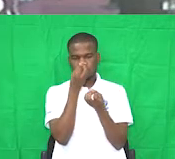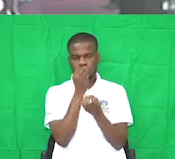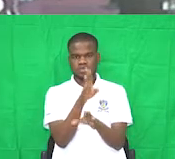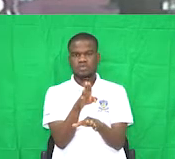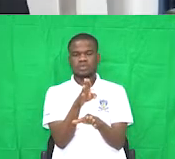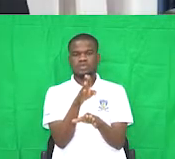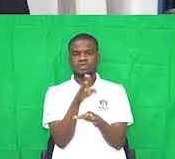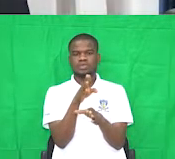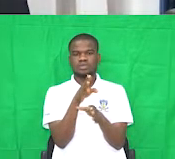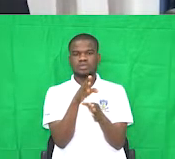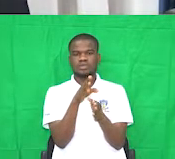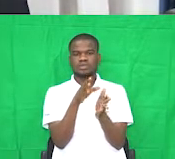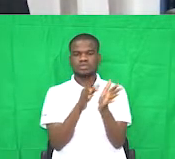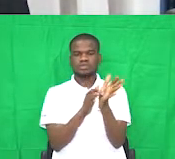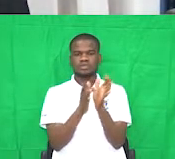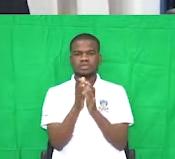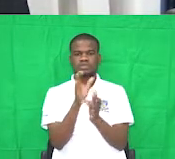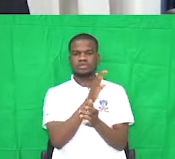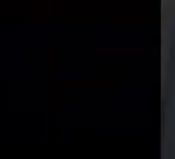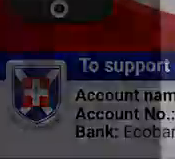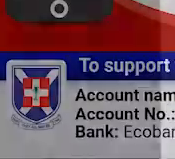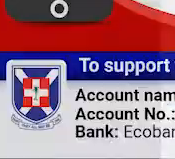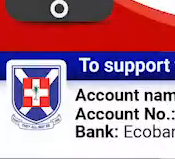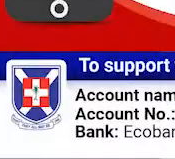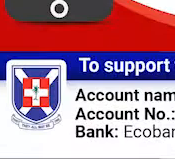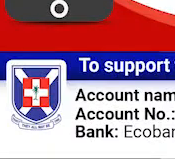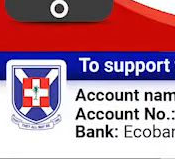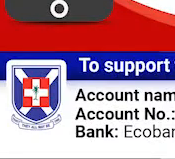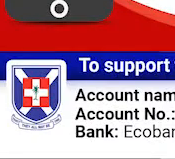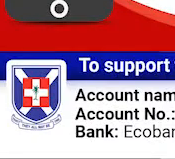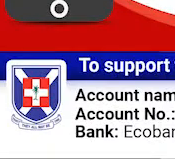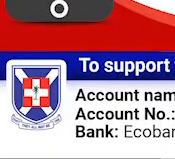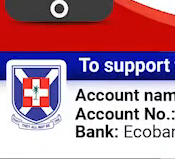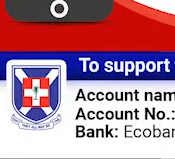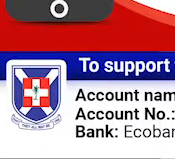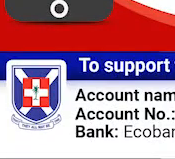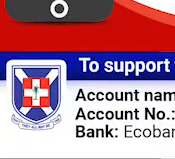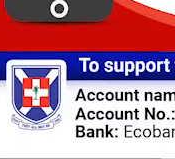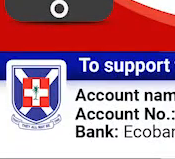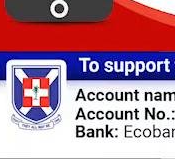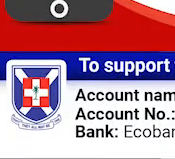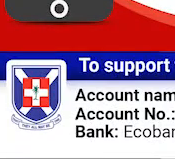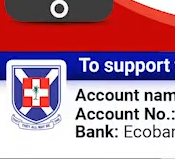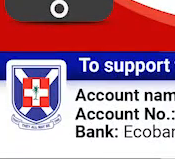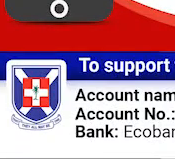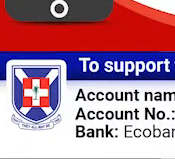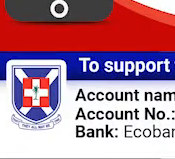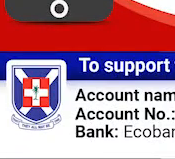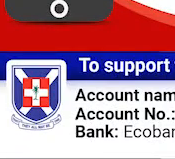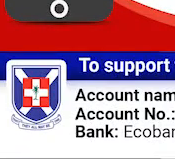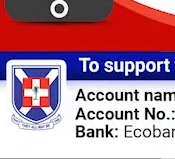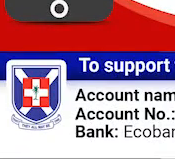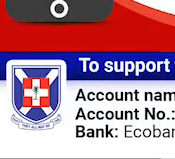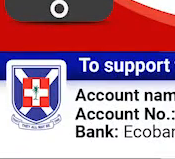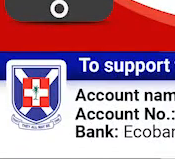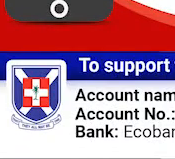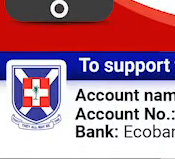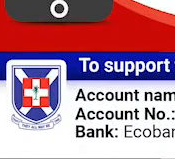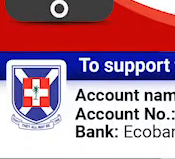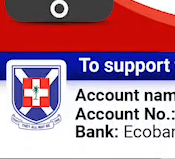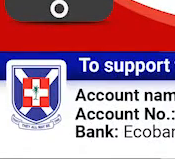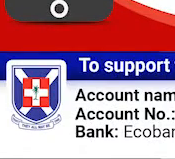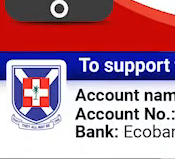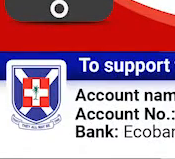Christ, and diligently and daily meditate on his word, and entrust all your affairs confidently to